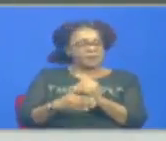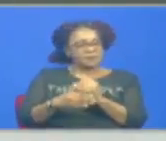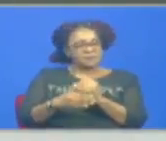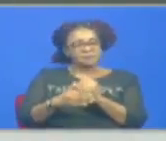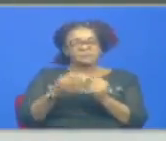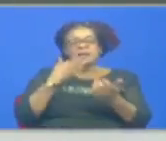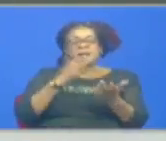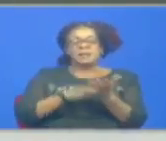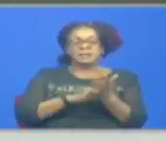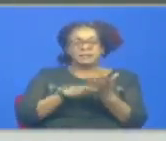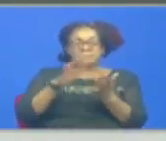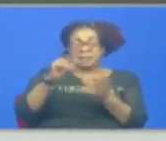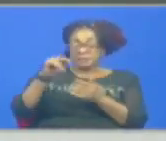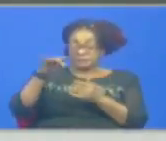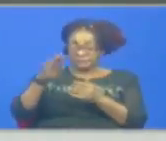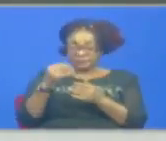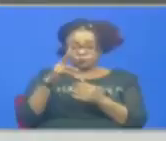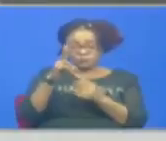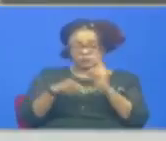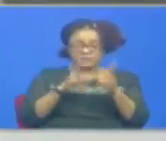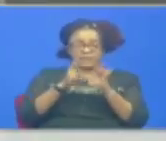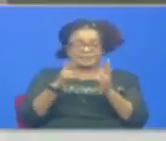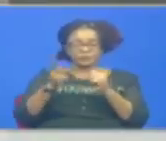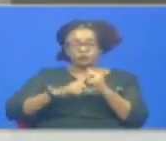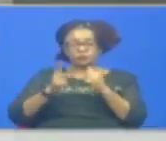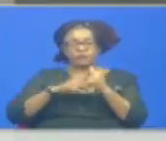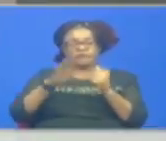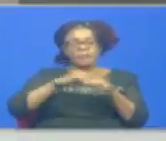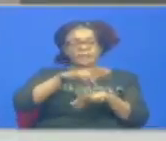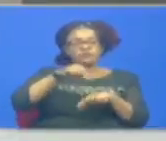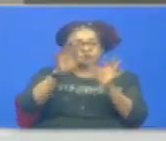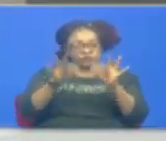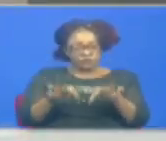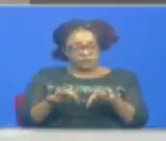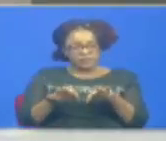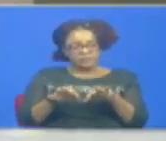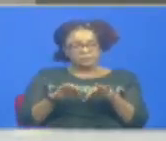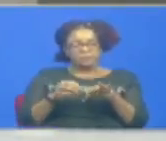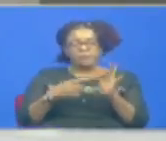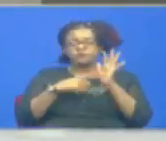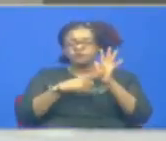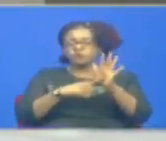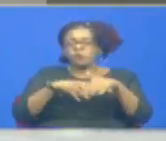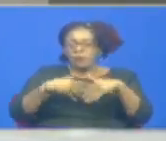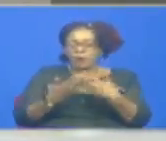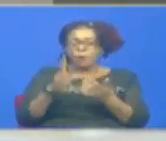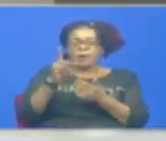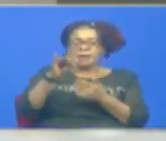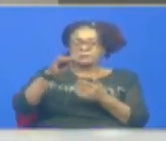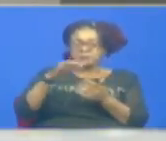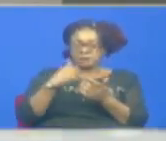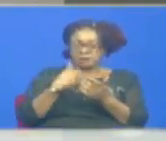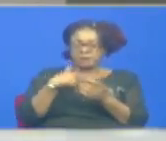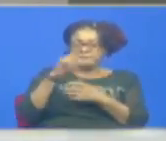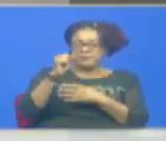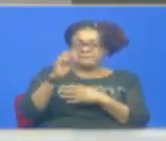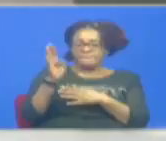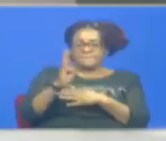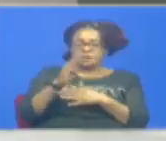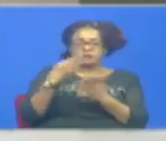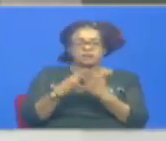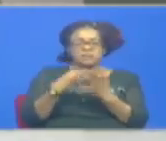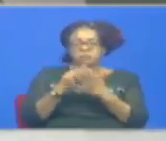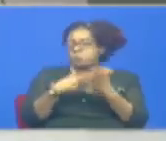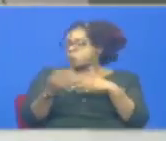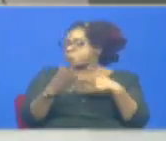seen by NTV dated 22nd June from the National Treasury reveals how Kemsa sought 5 billion shillings without